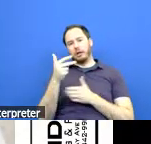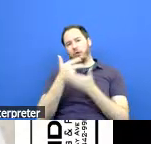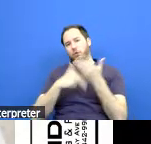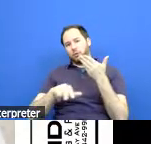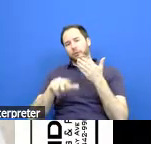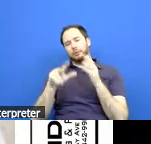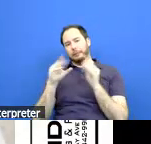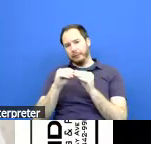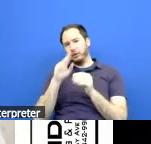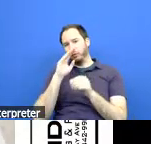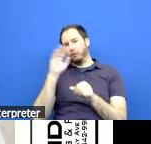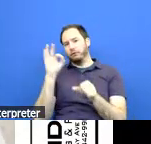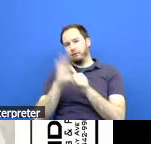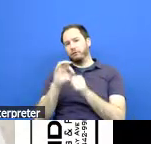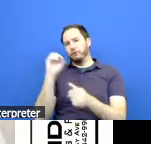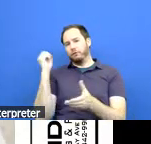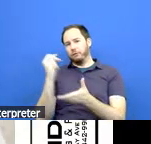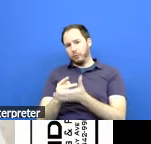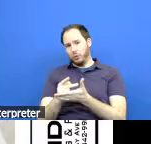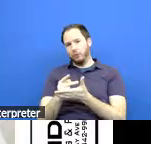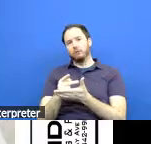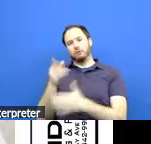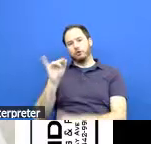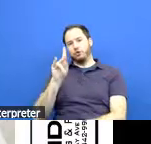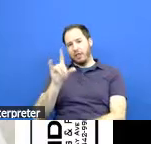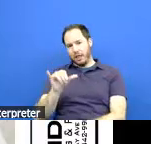the first meeting in July.